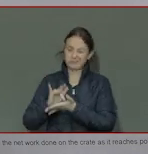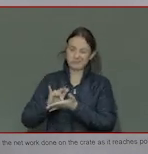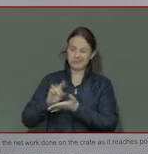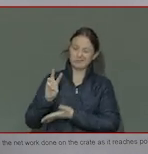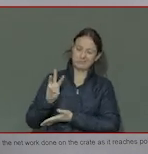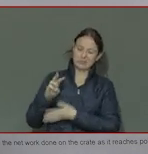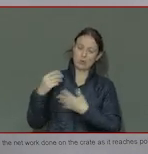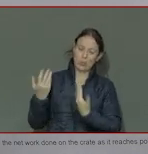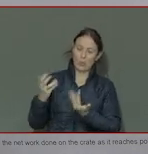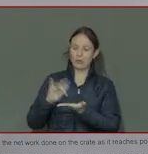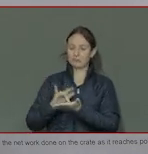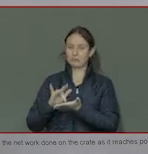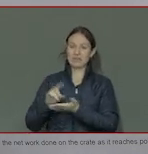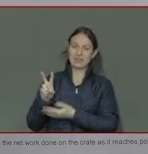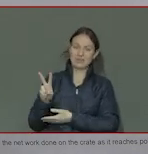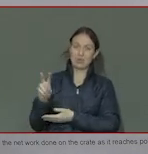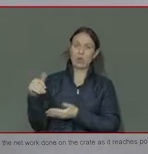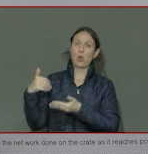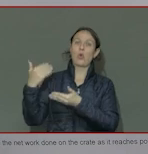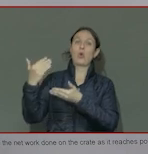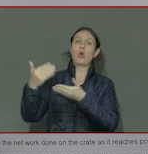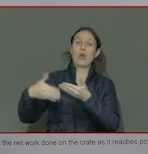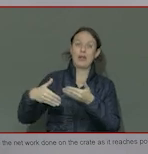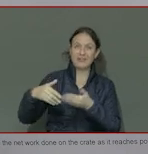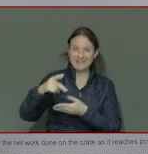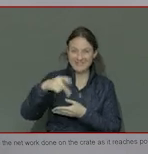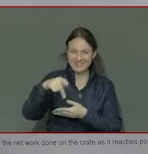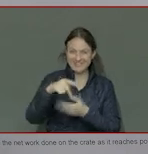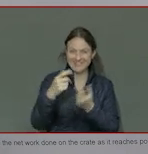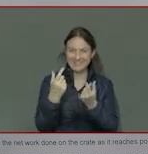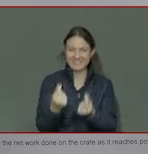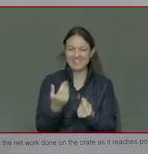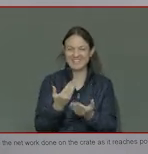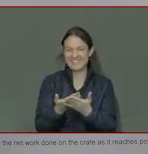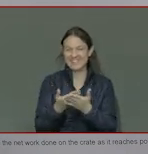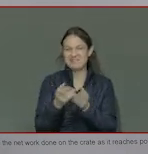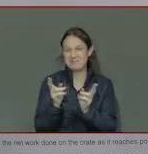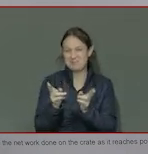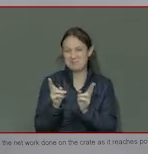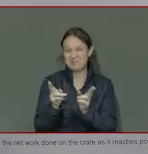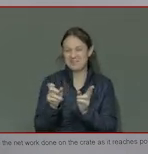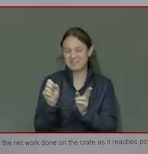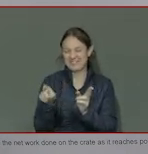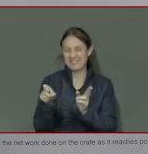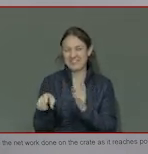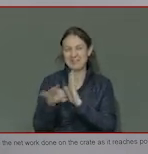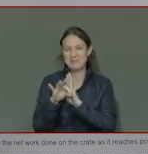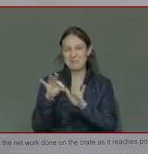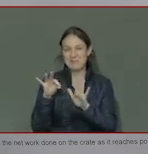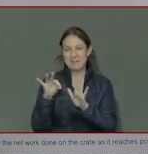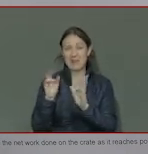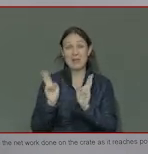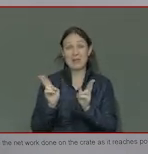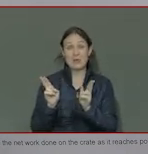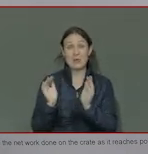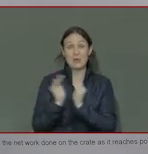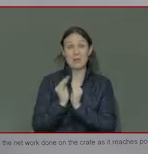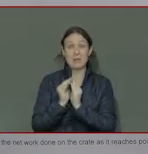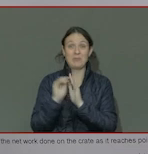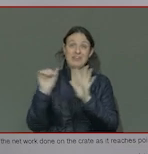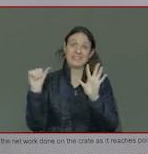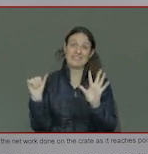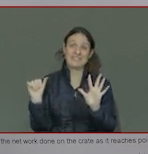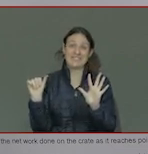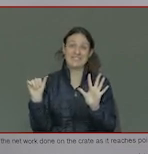F, and then you can calculate the power. So usually that counts 6 marks in a